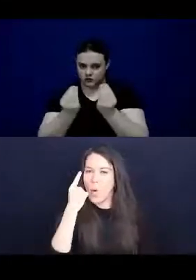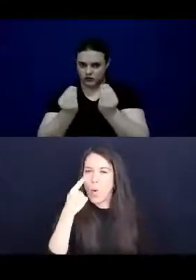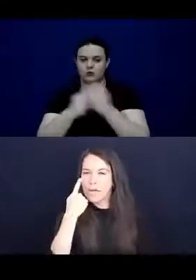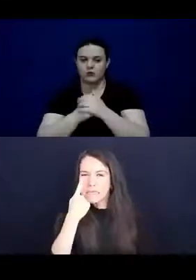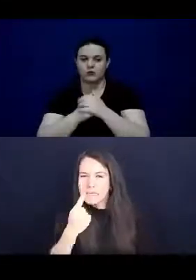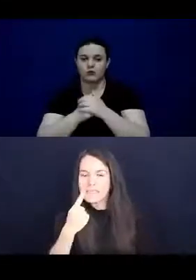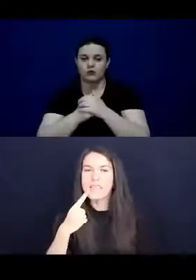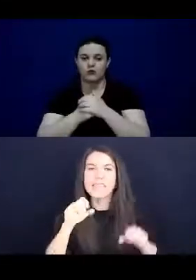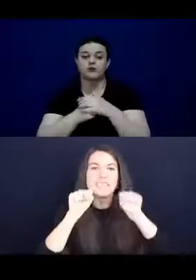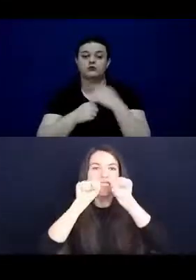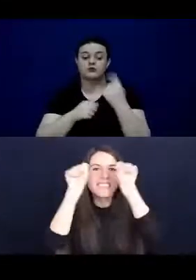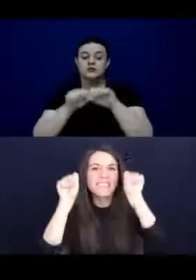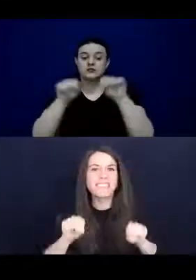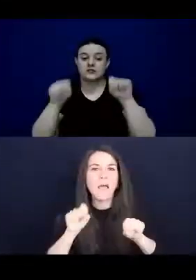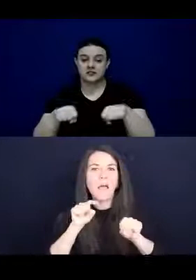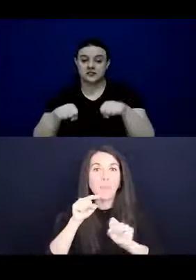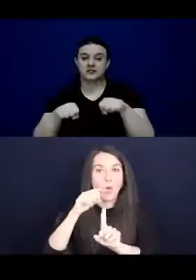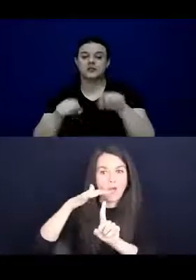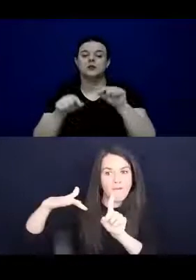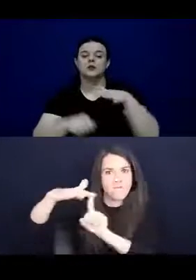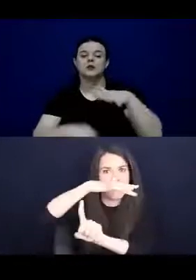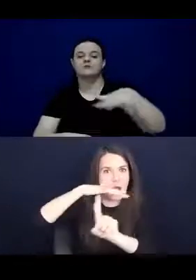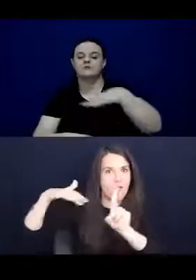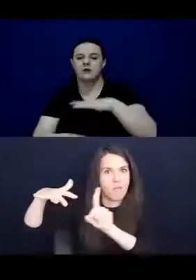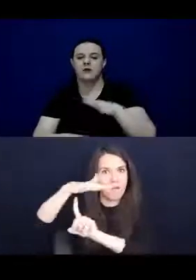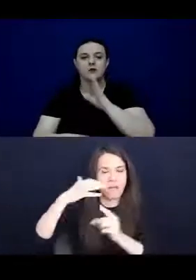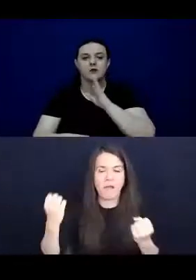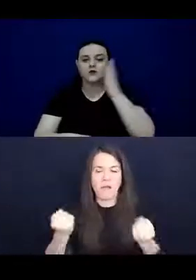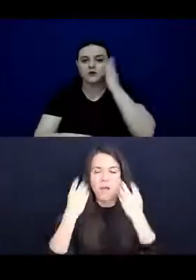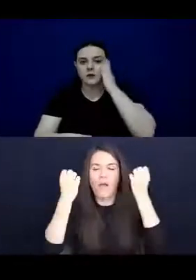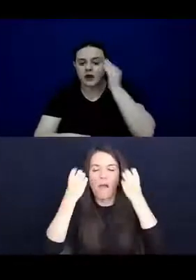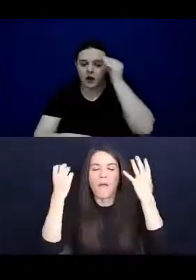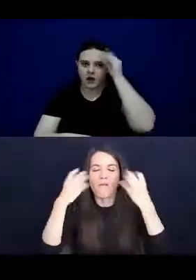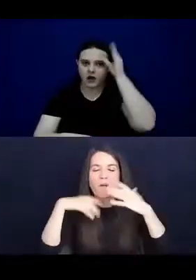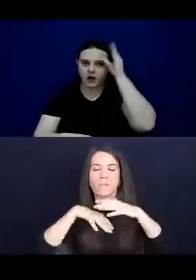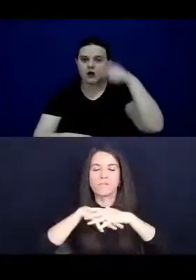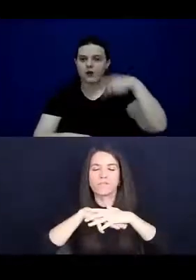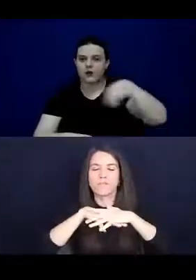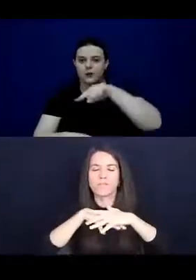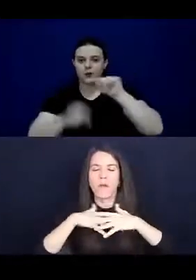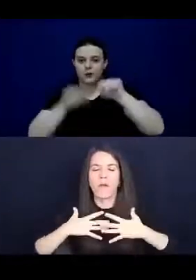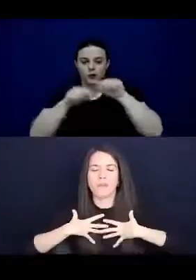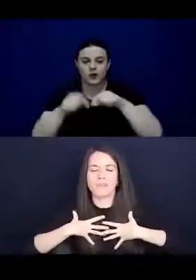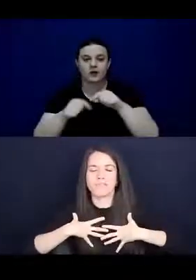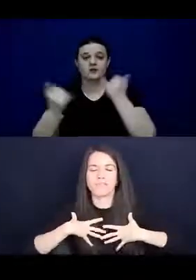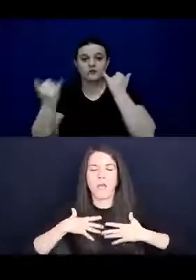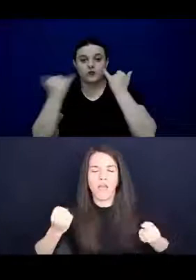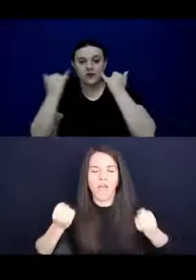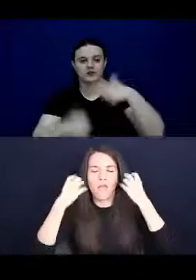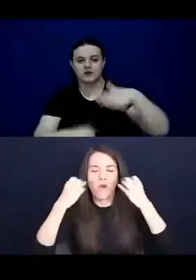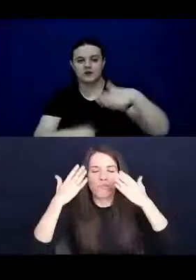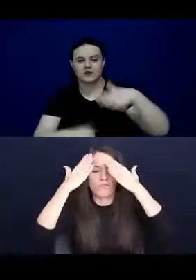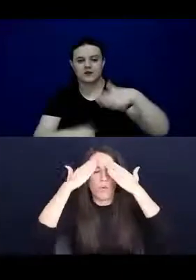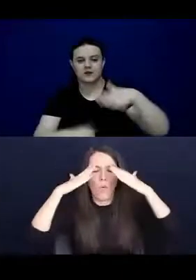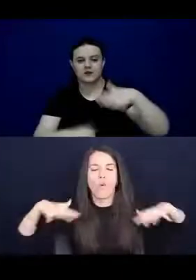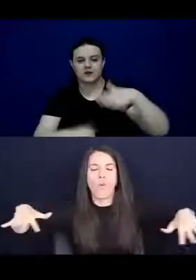for environmental awareness. That is a way of gathering information from the environment and informing the user about